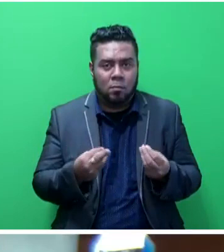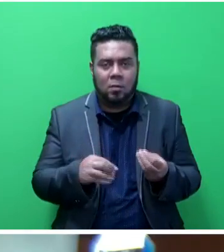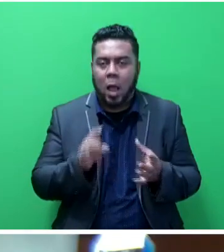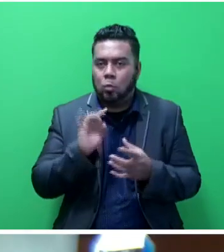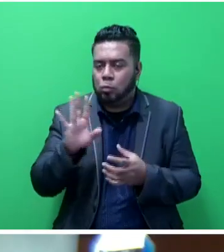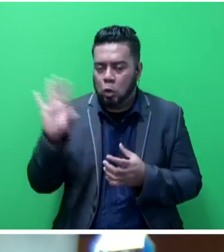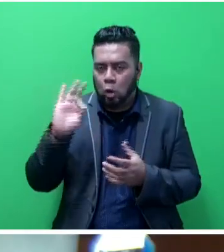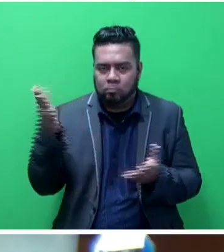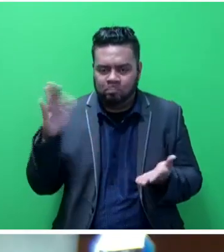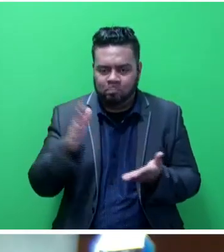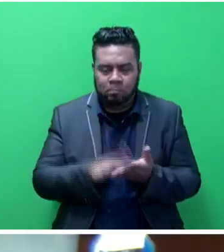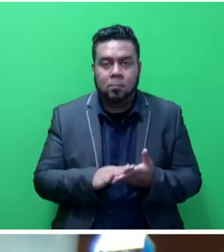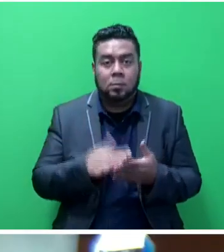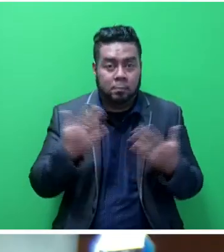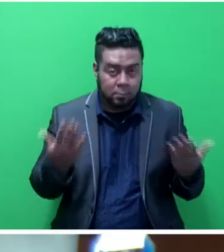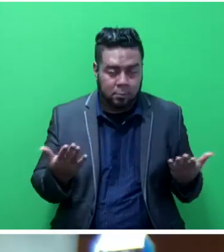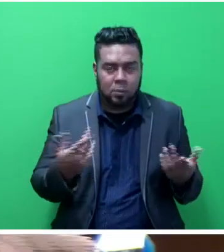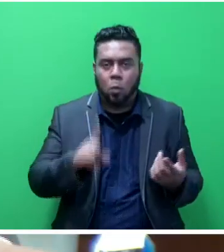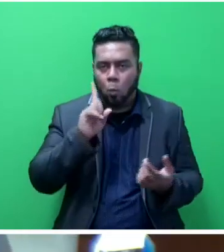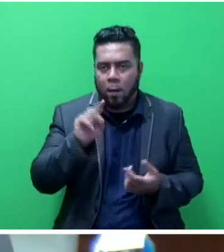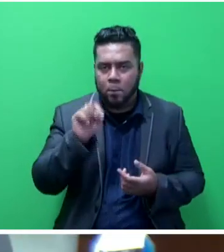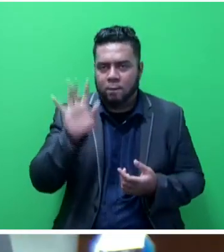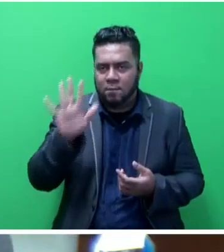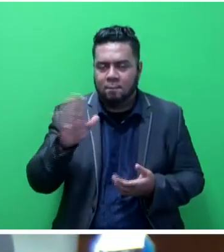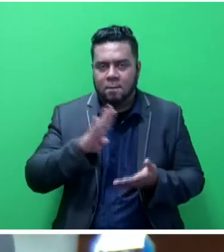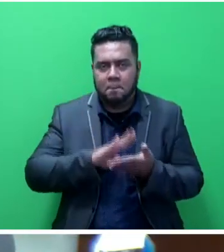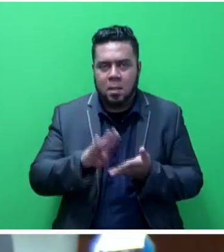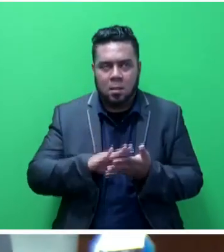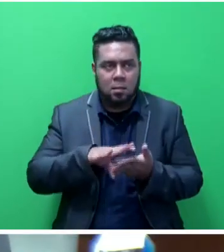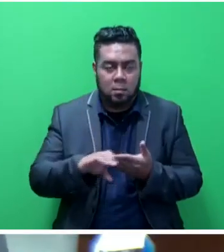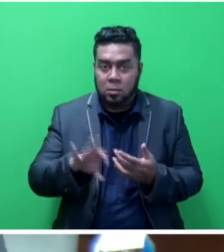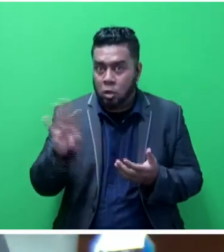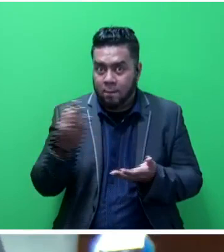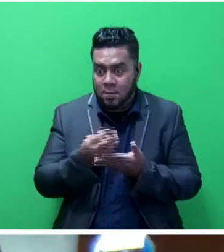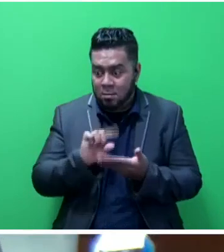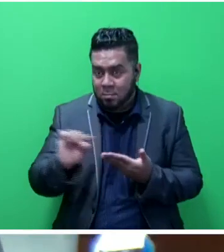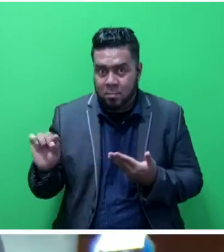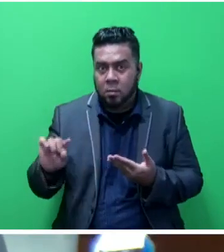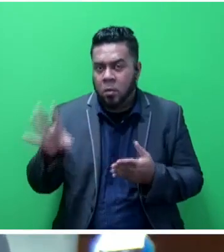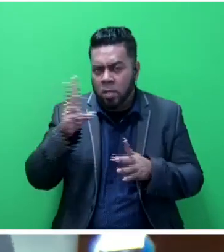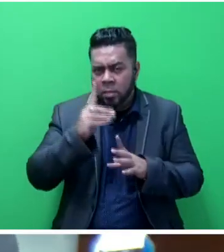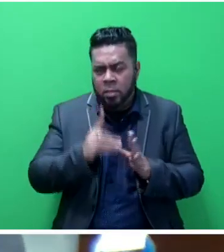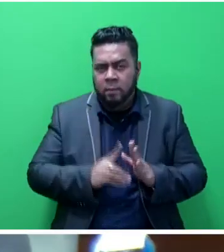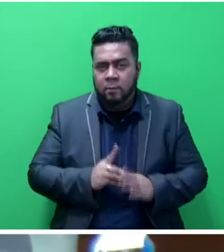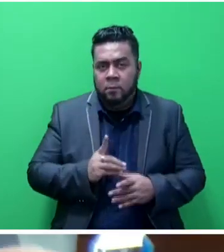declined. At the moment, it is $1.5 billion. It's not a small feat for a small developing country like